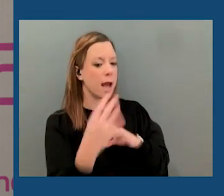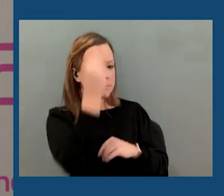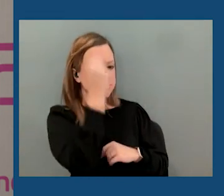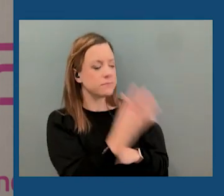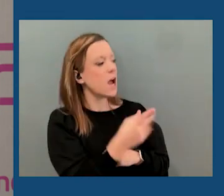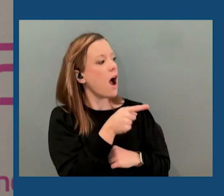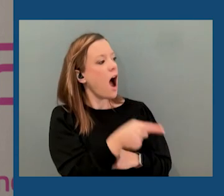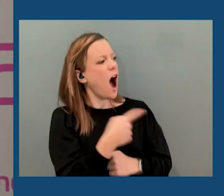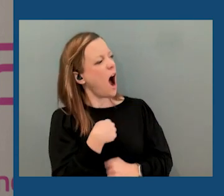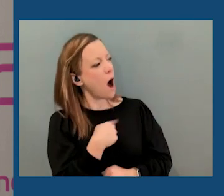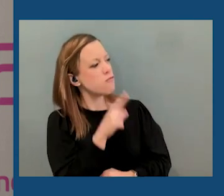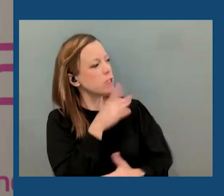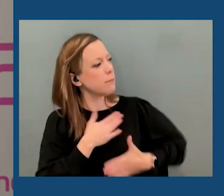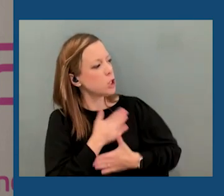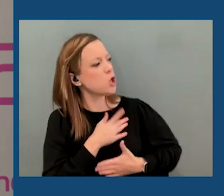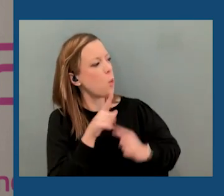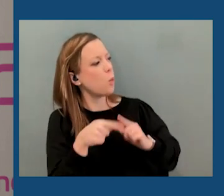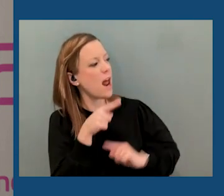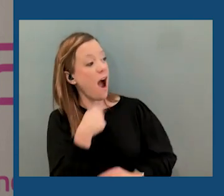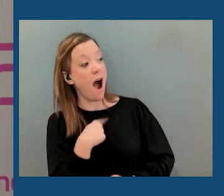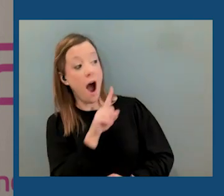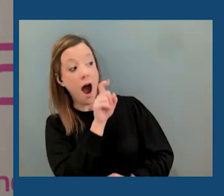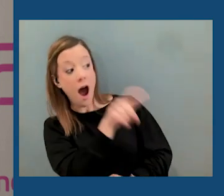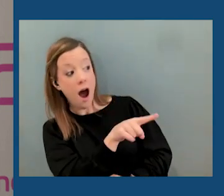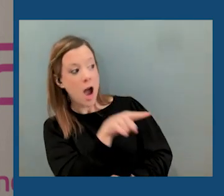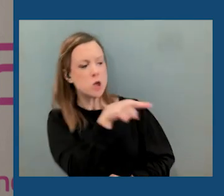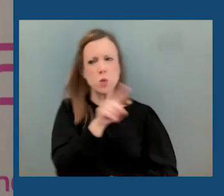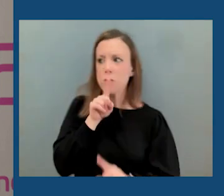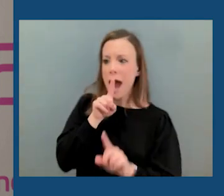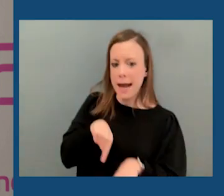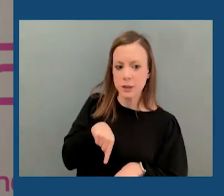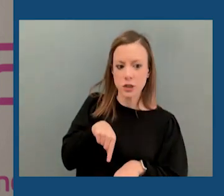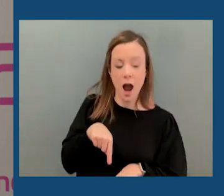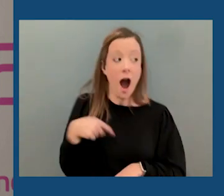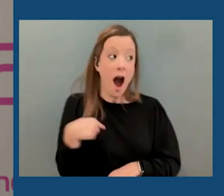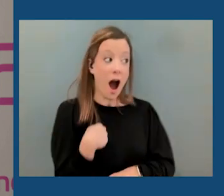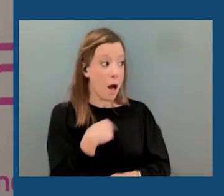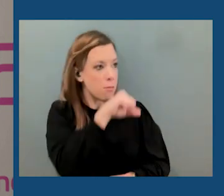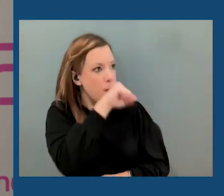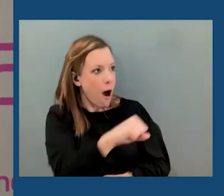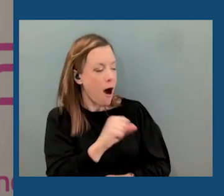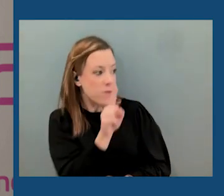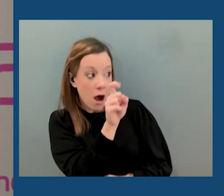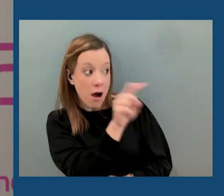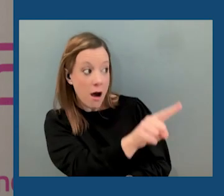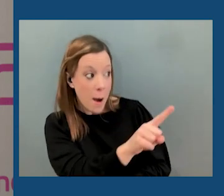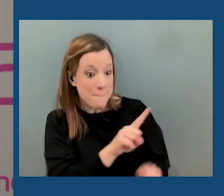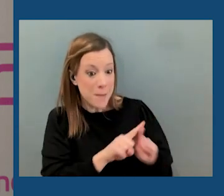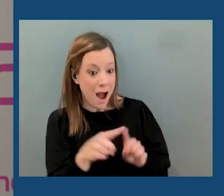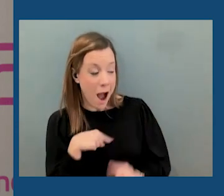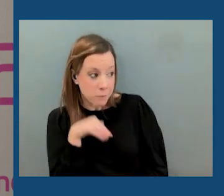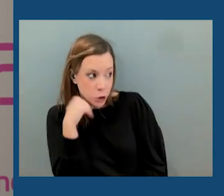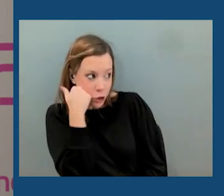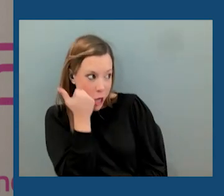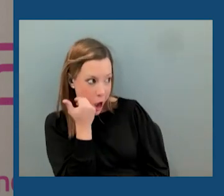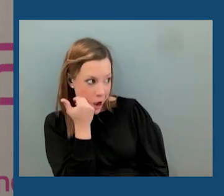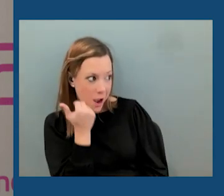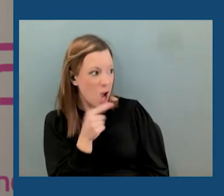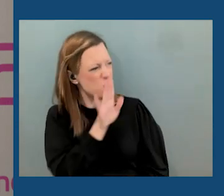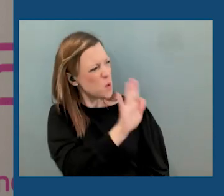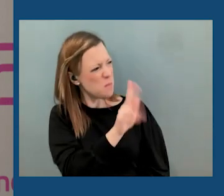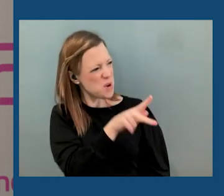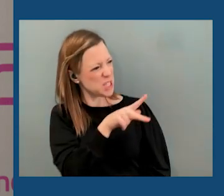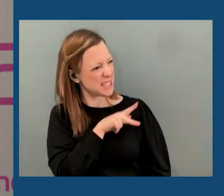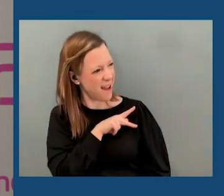in class because I love to ask questions, but I'm always too shy to do it. I also loved your personality, and it made me excited to come